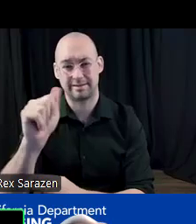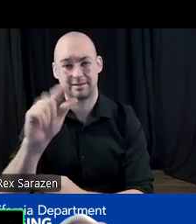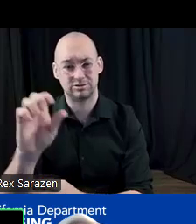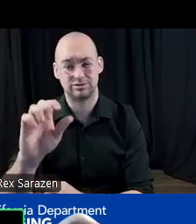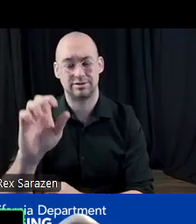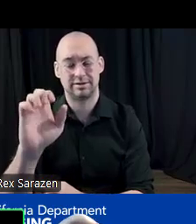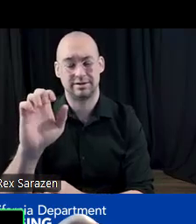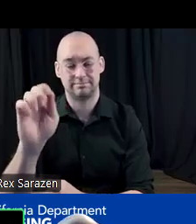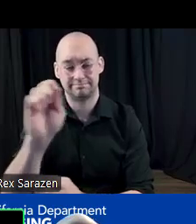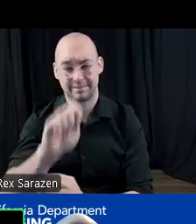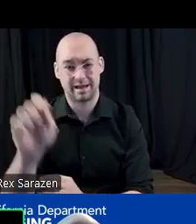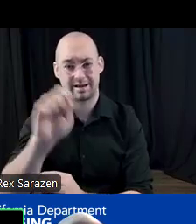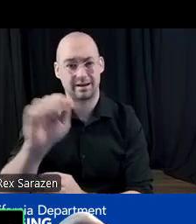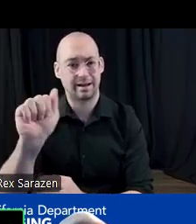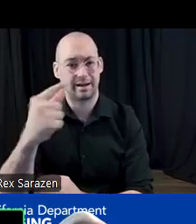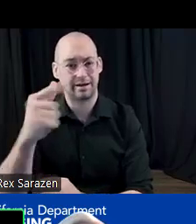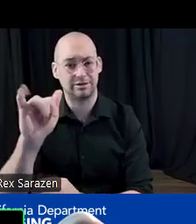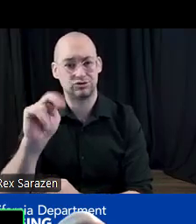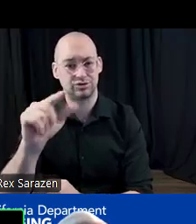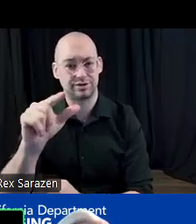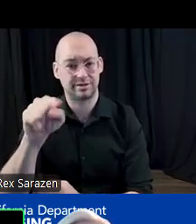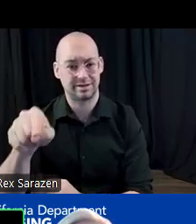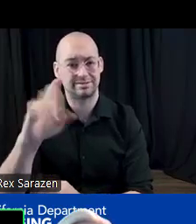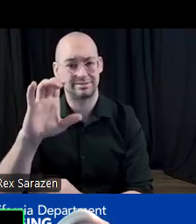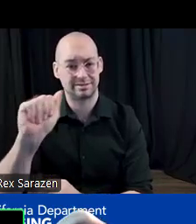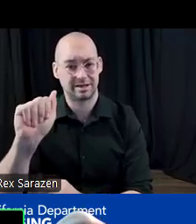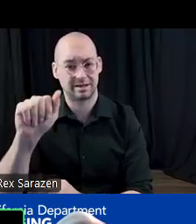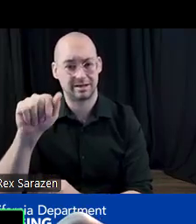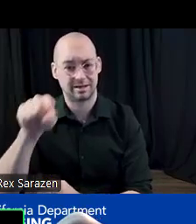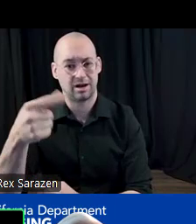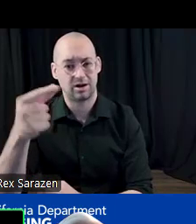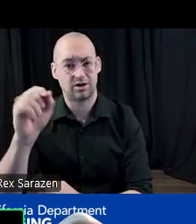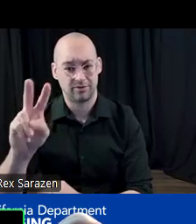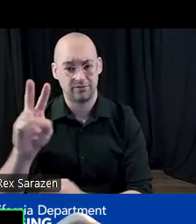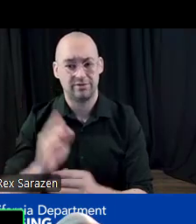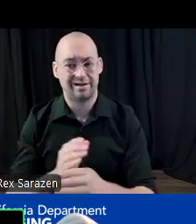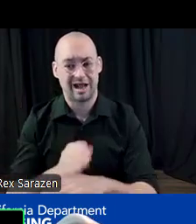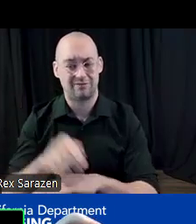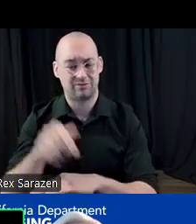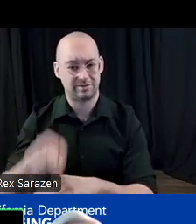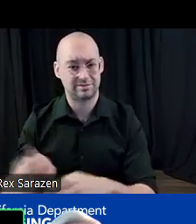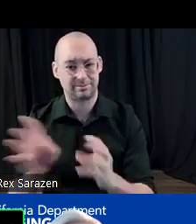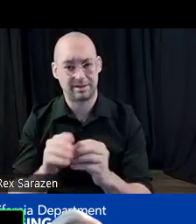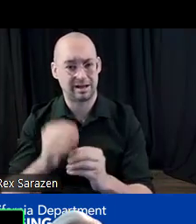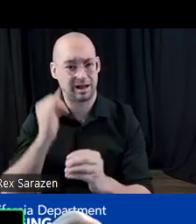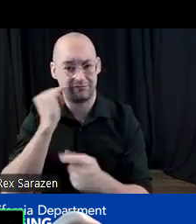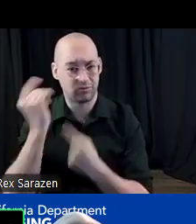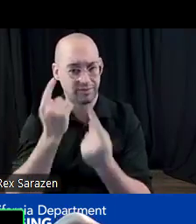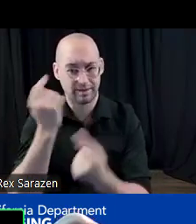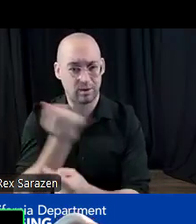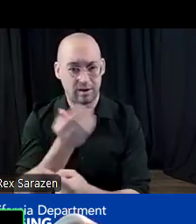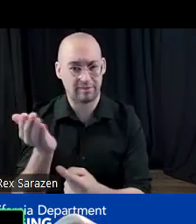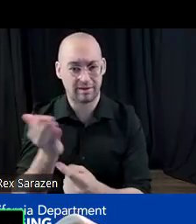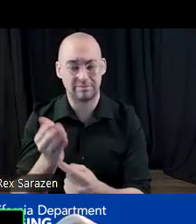ENGAGE, at aging.ca.gov. So if after this meeting something comes to you, please feel free to reach out in that